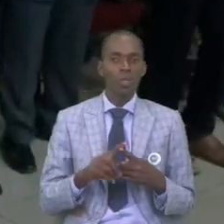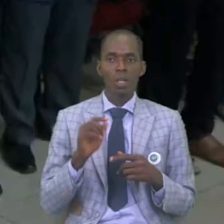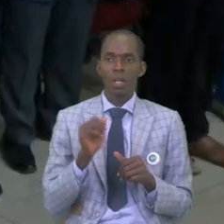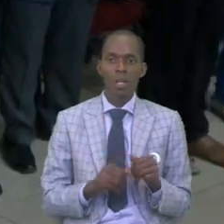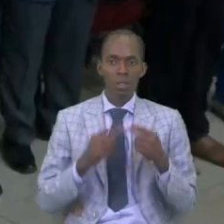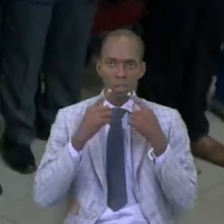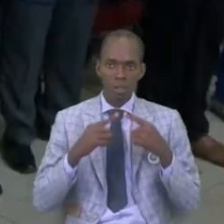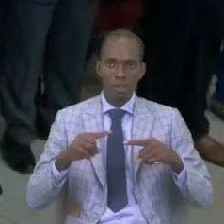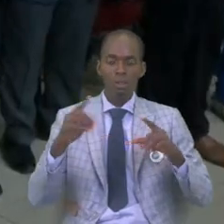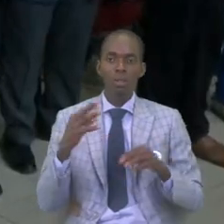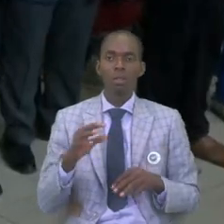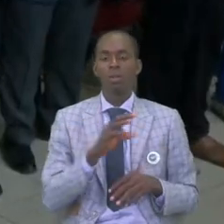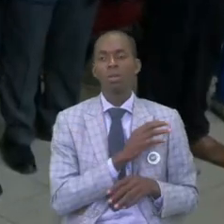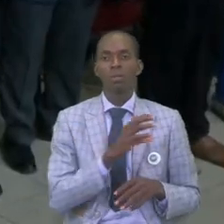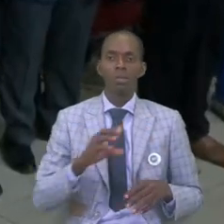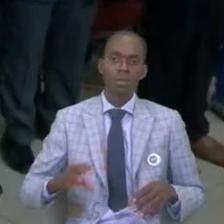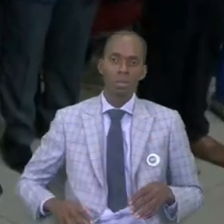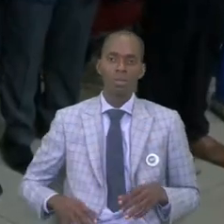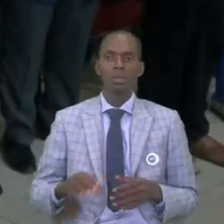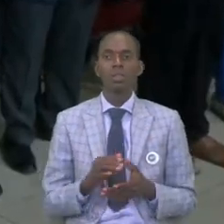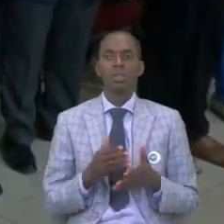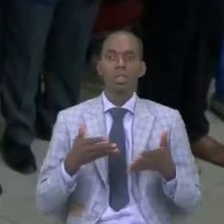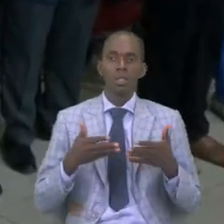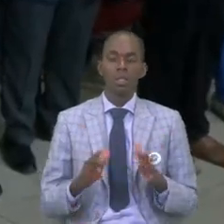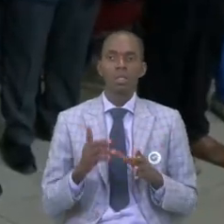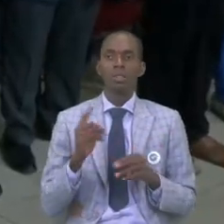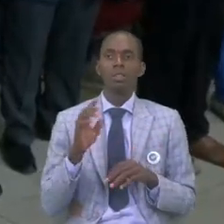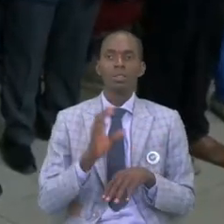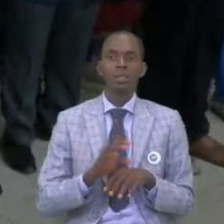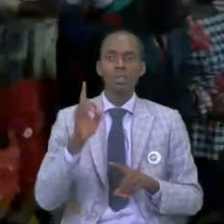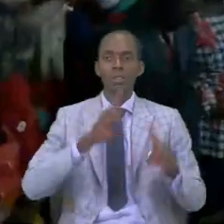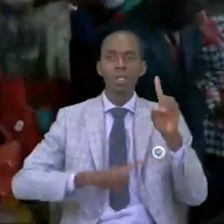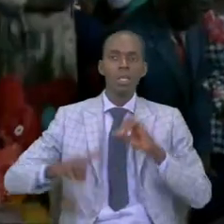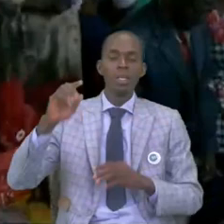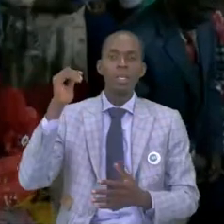of Christ, let the church say amen. Amen.